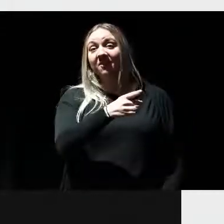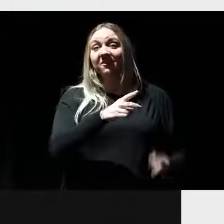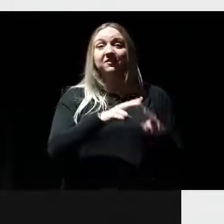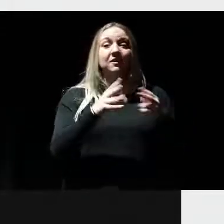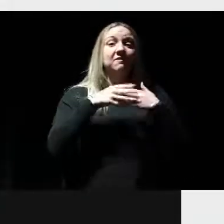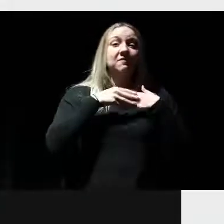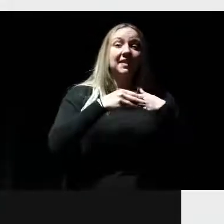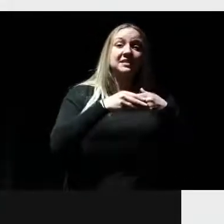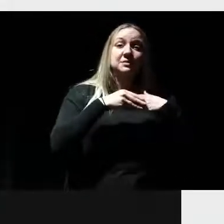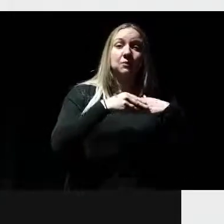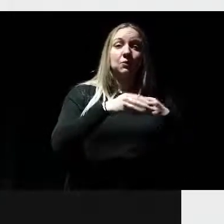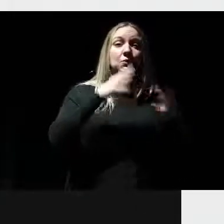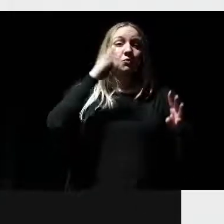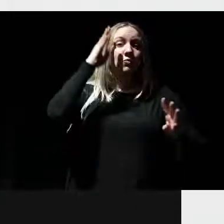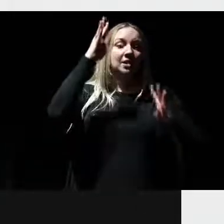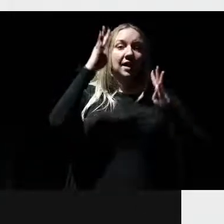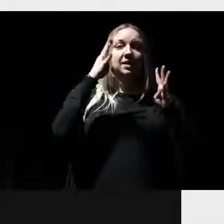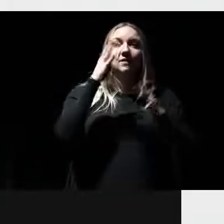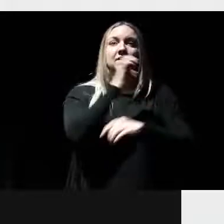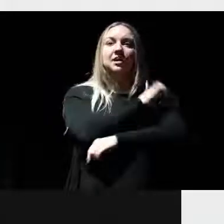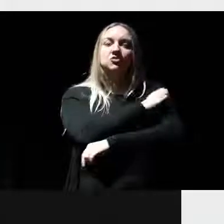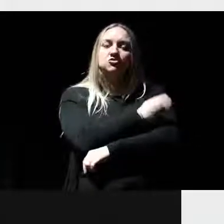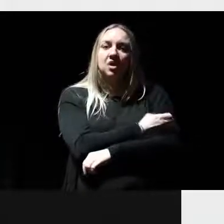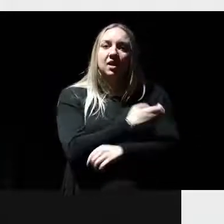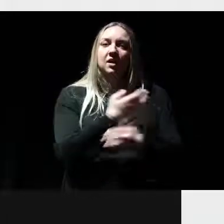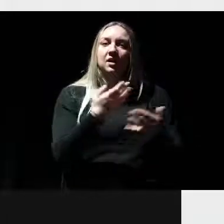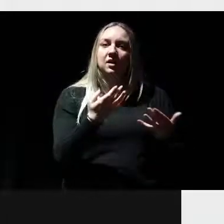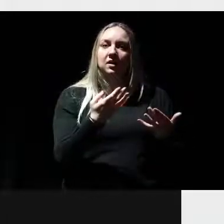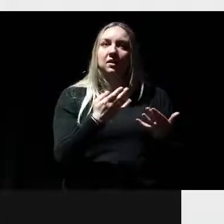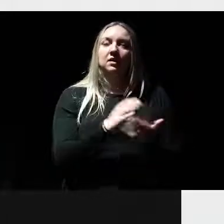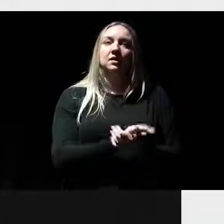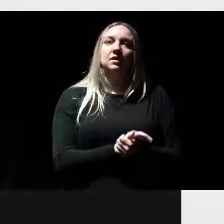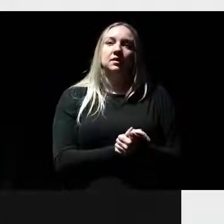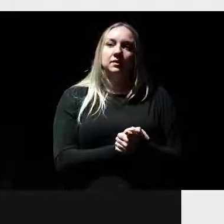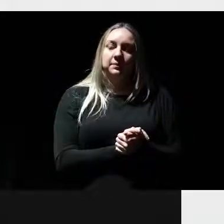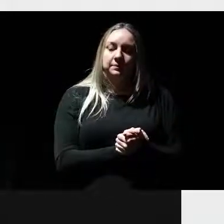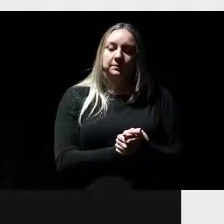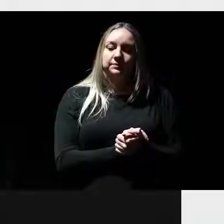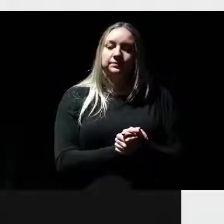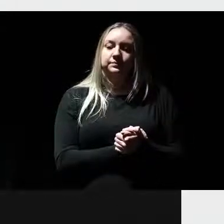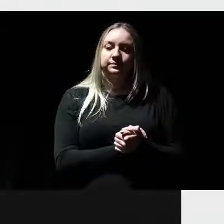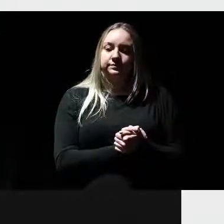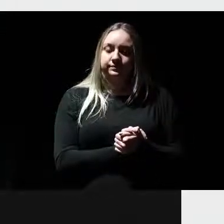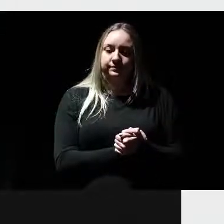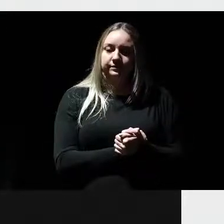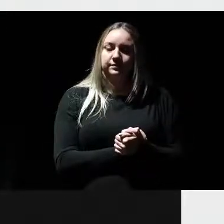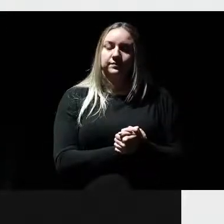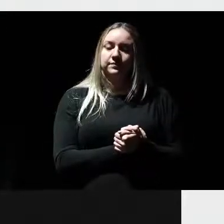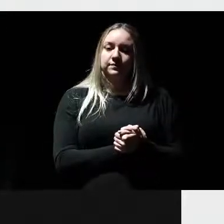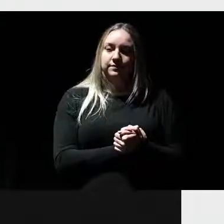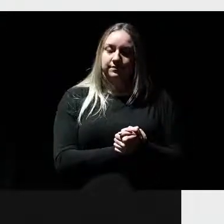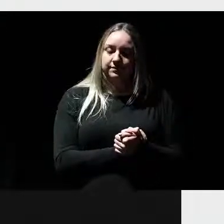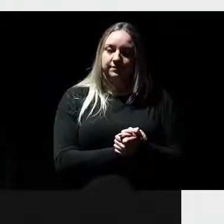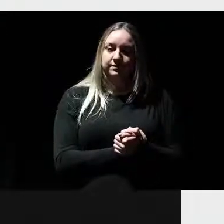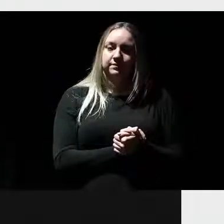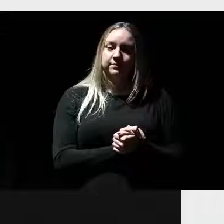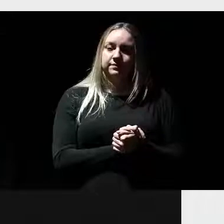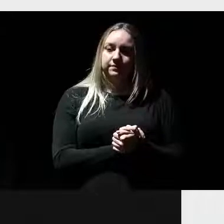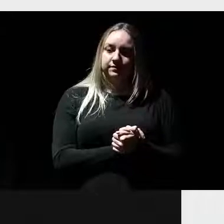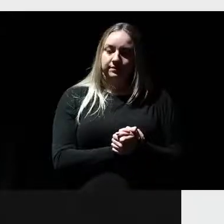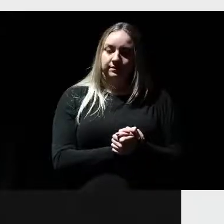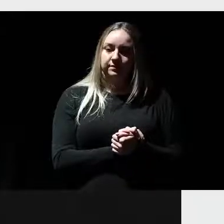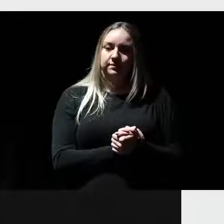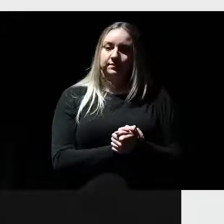is really forceful, punctuated, and highlighted by these